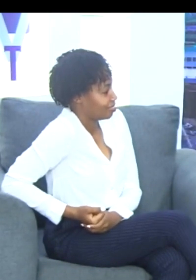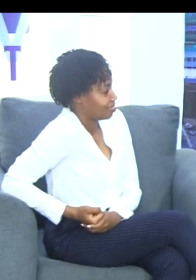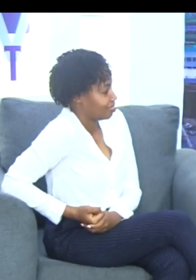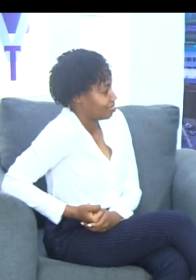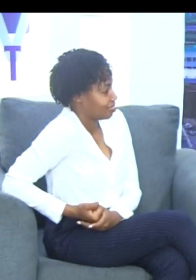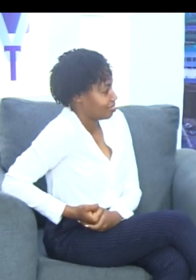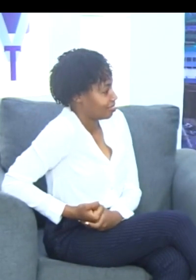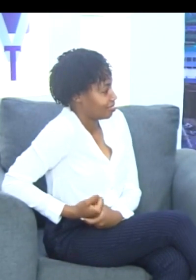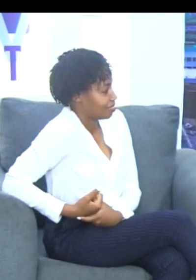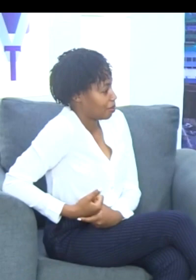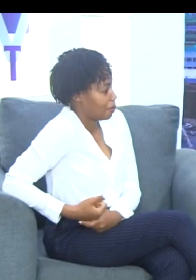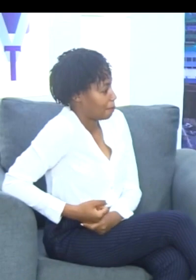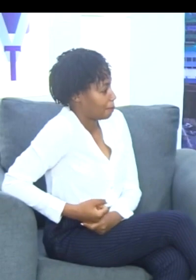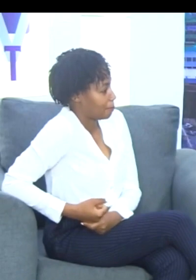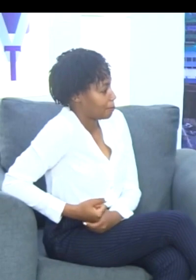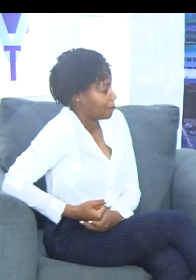woman?